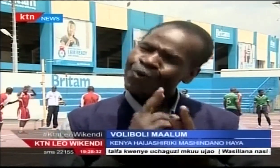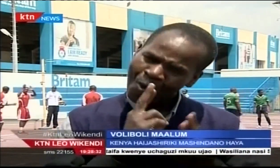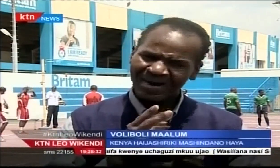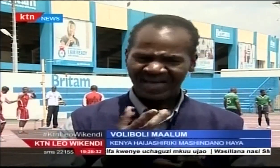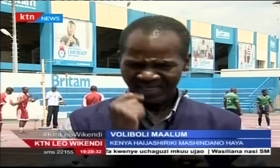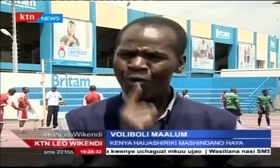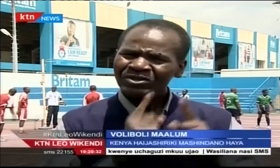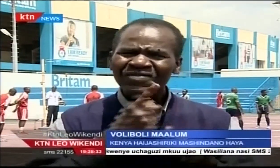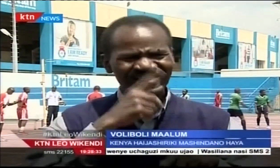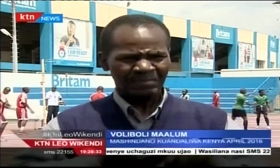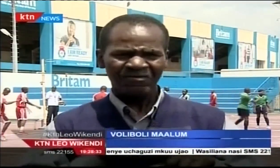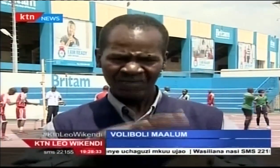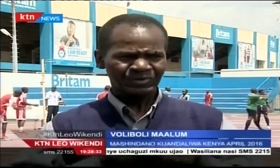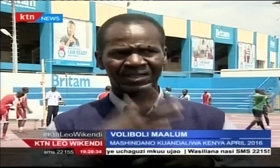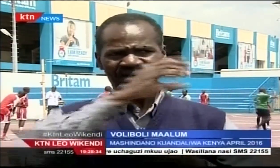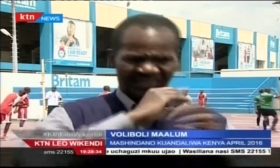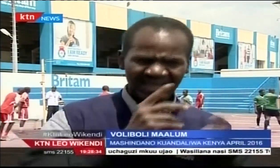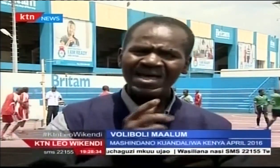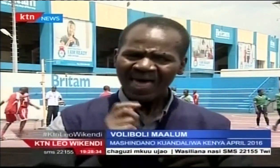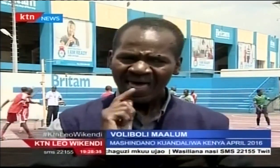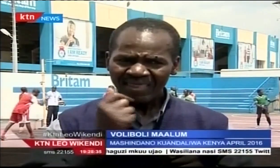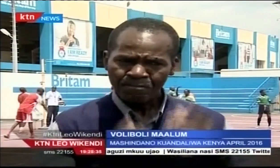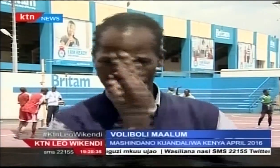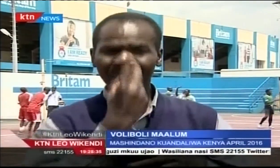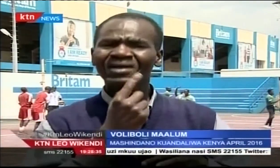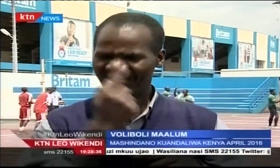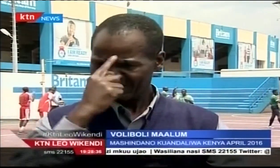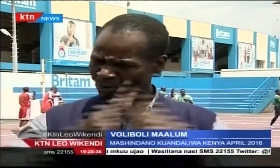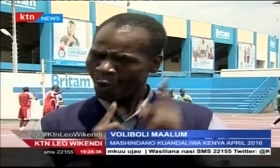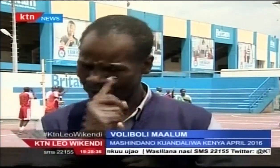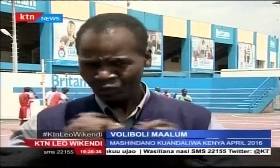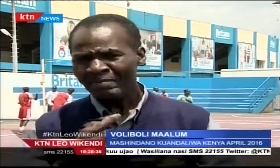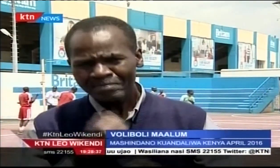with the hearing teams, but now for the deaf, I think this is an experience we'll just have